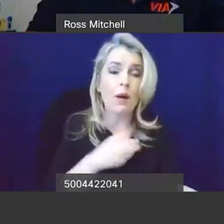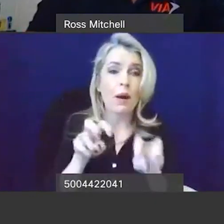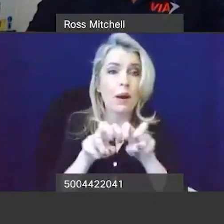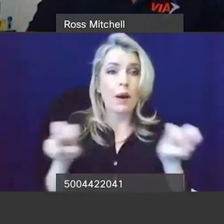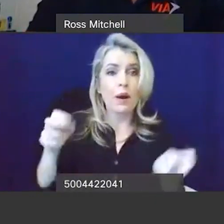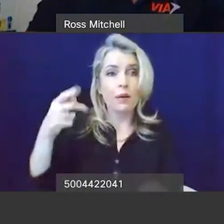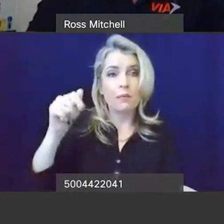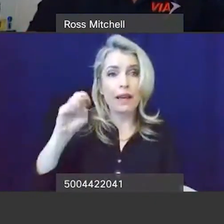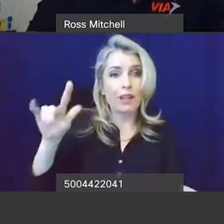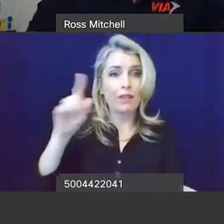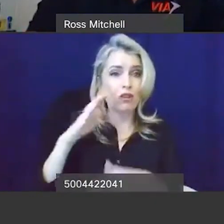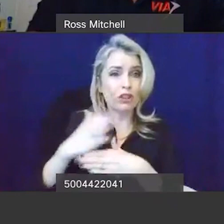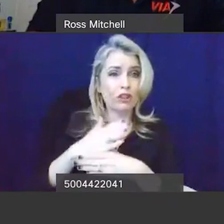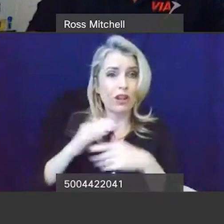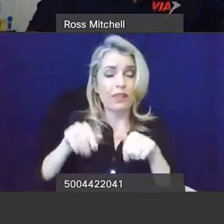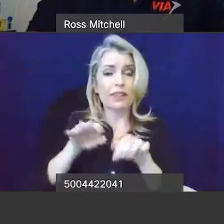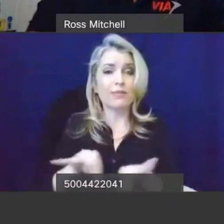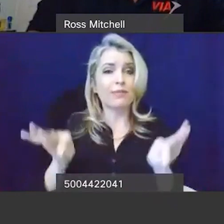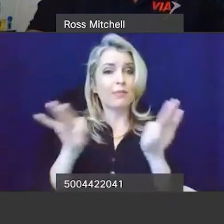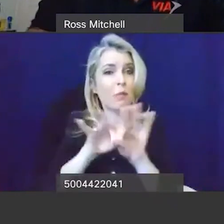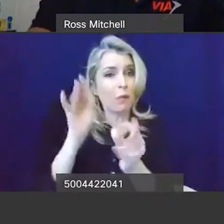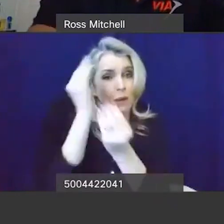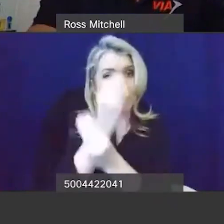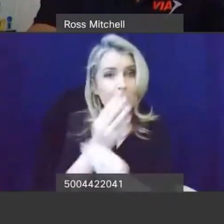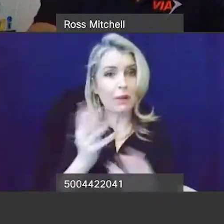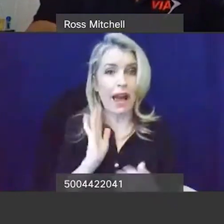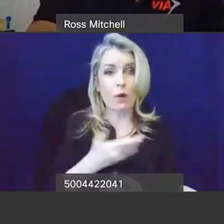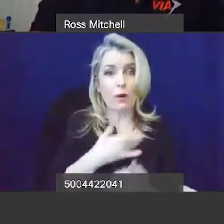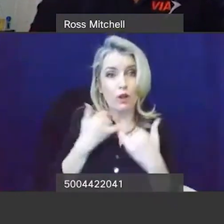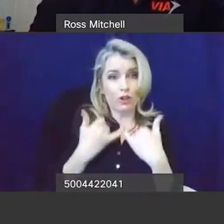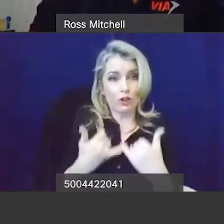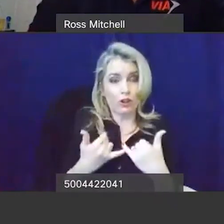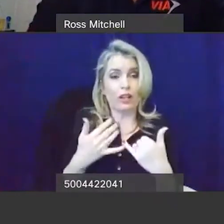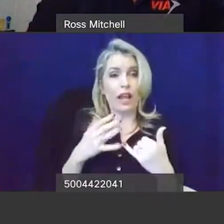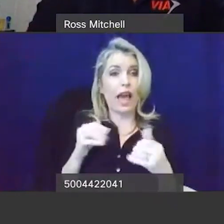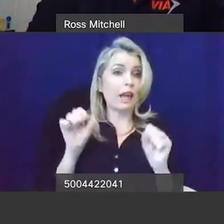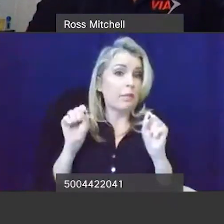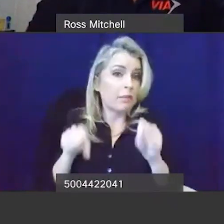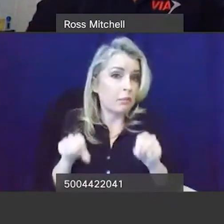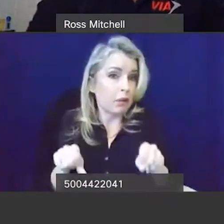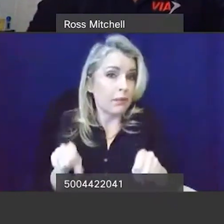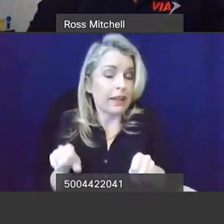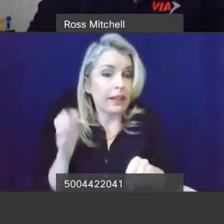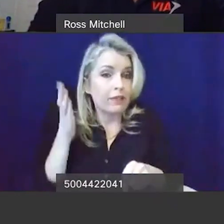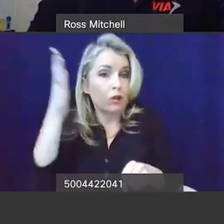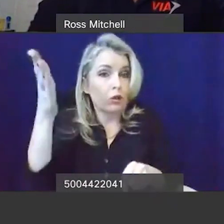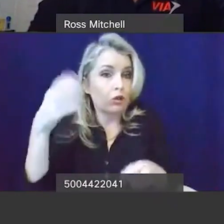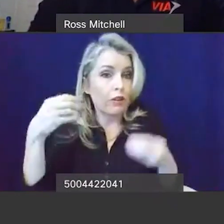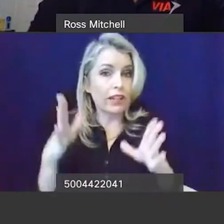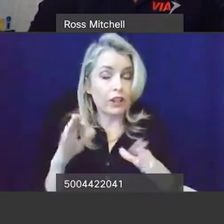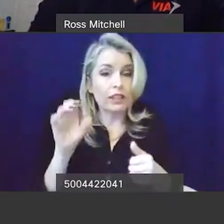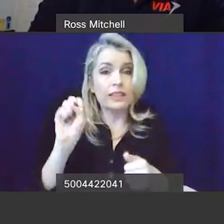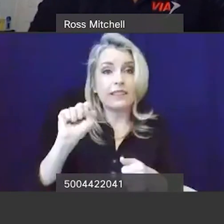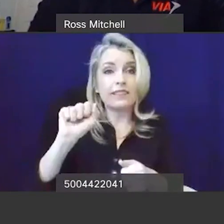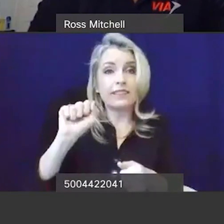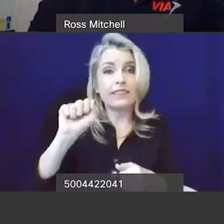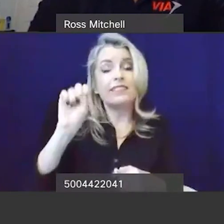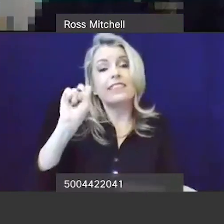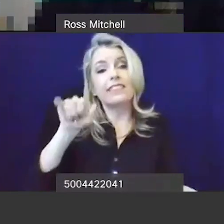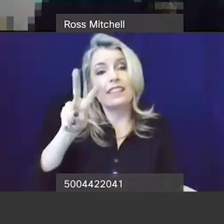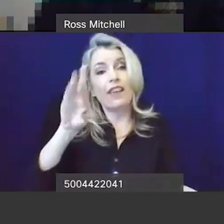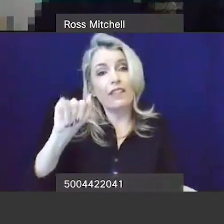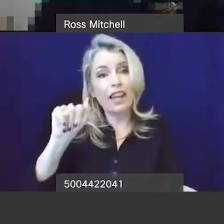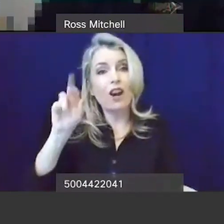today for sharing this valuable information for our current and prospective vendors. Sylvia, Ross, and Marisol, thank you for your